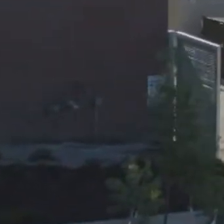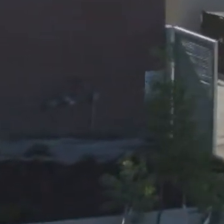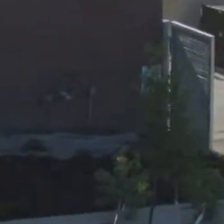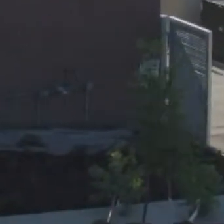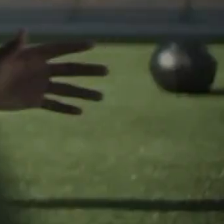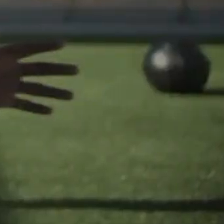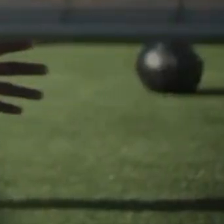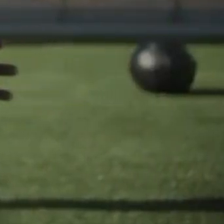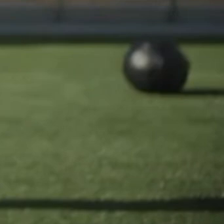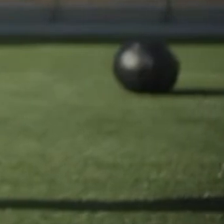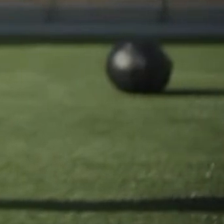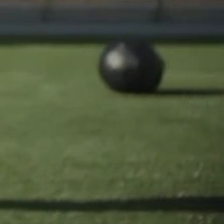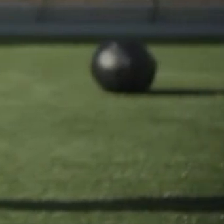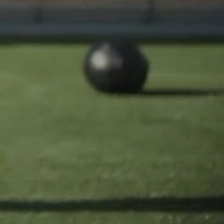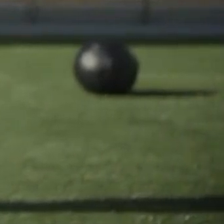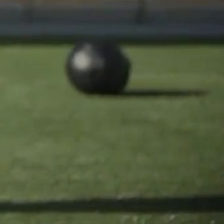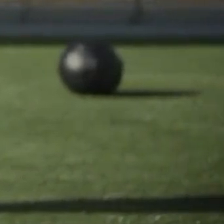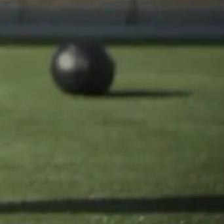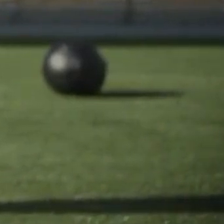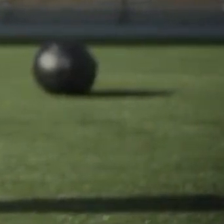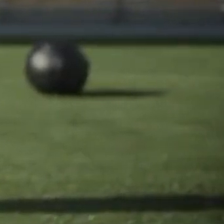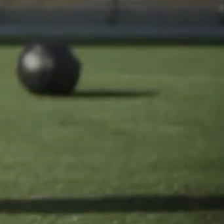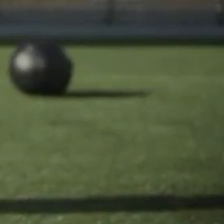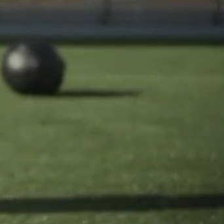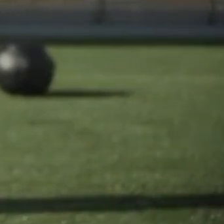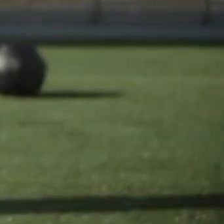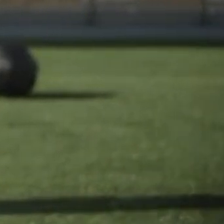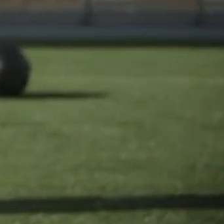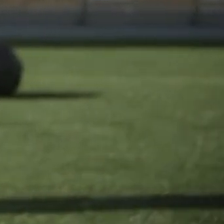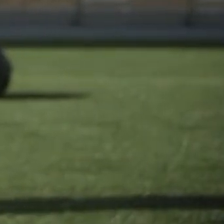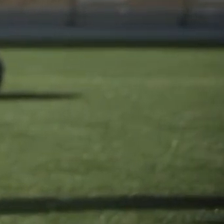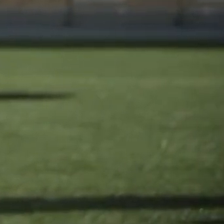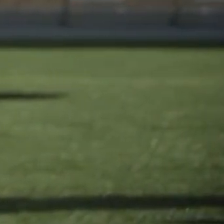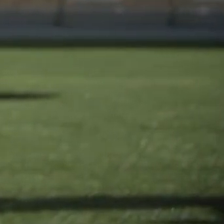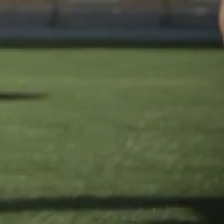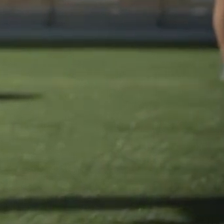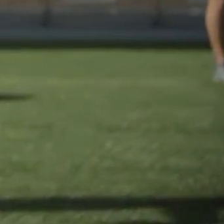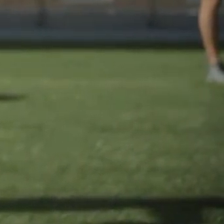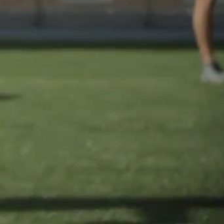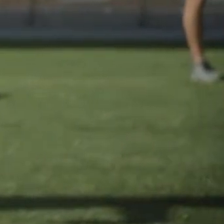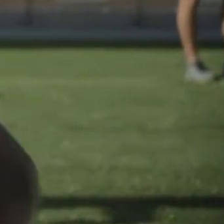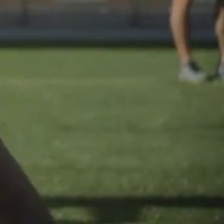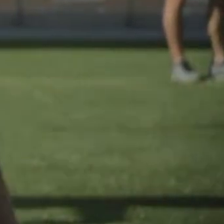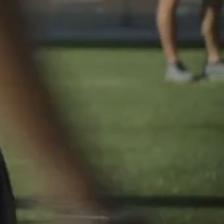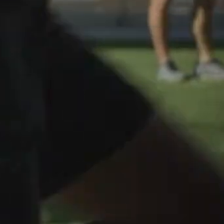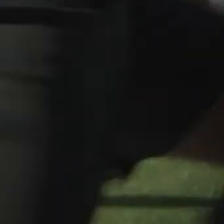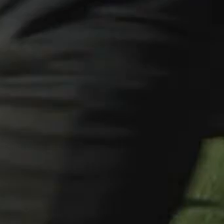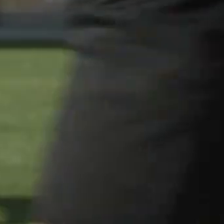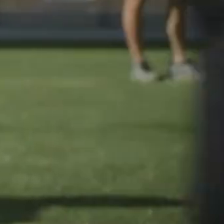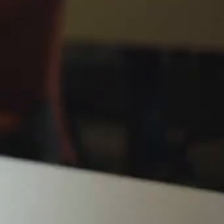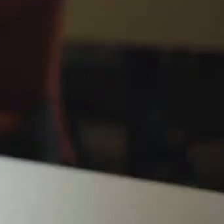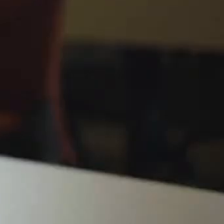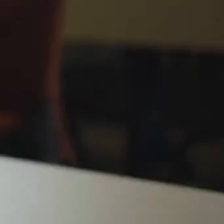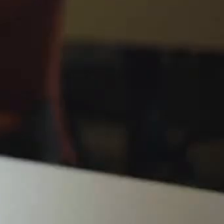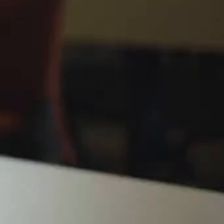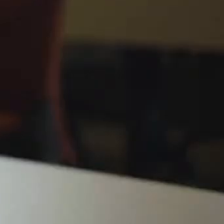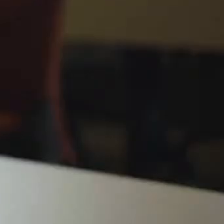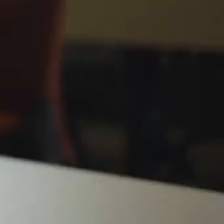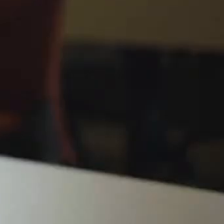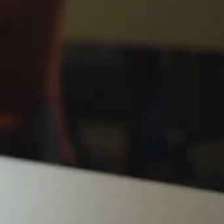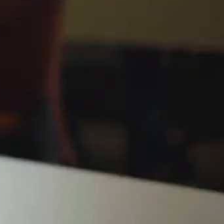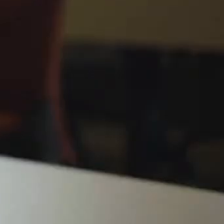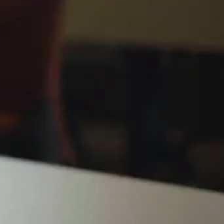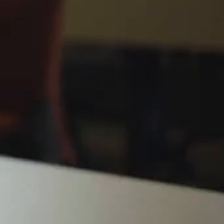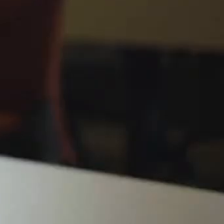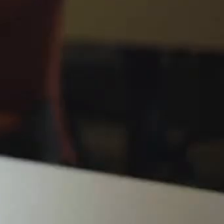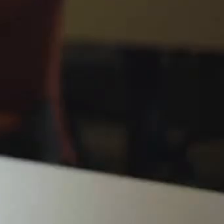community and a community of champions, I think that captures it. A project like this doesn't happen because of one or